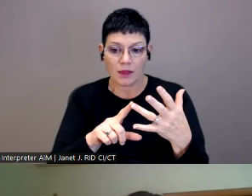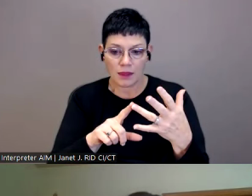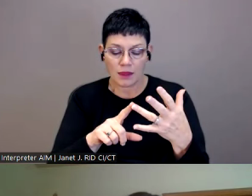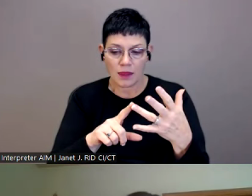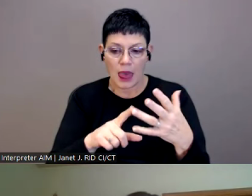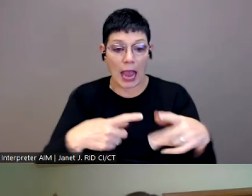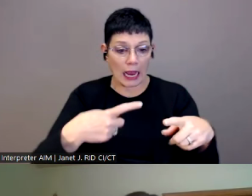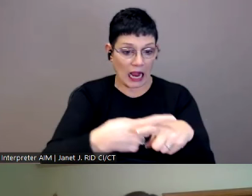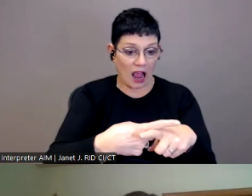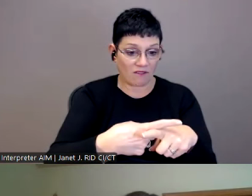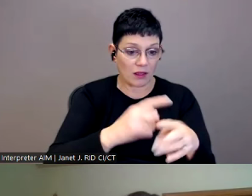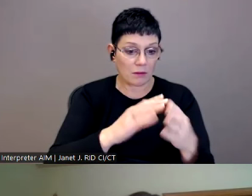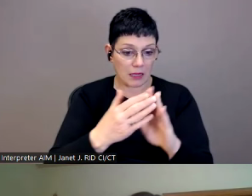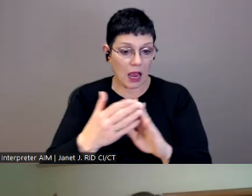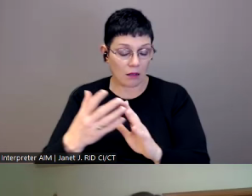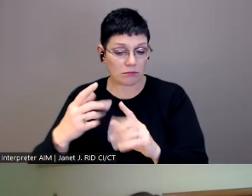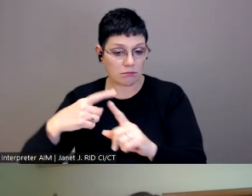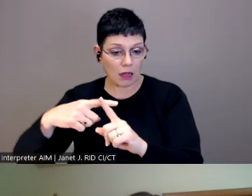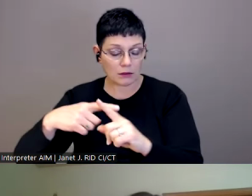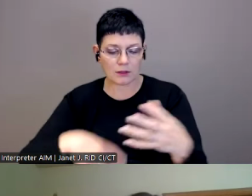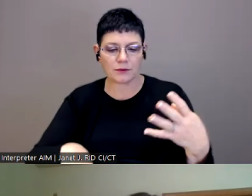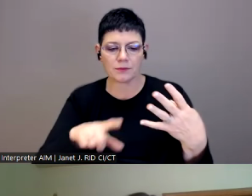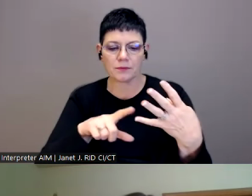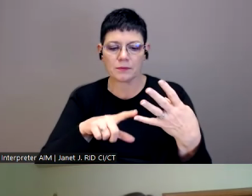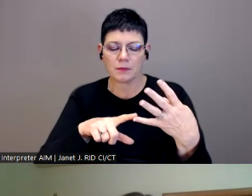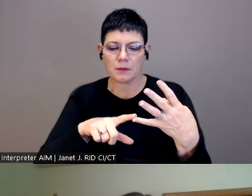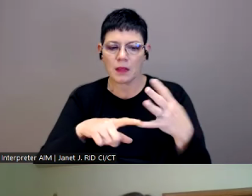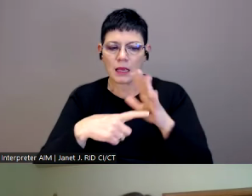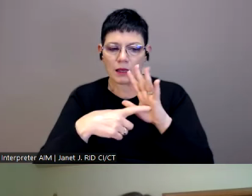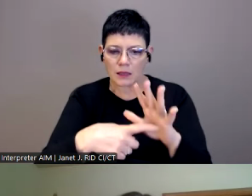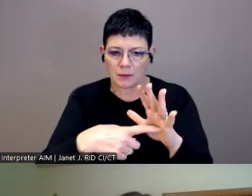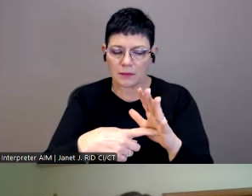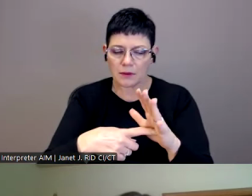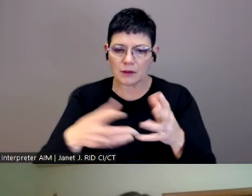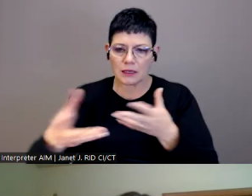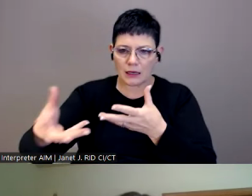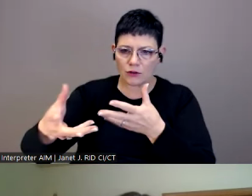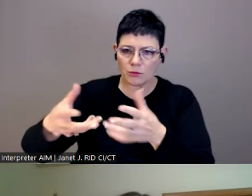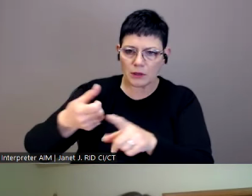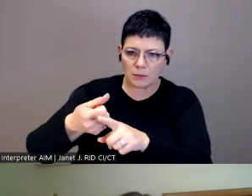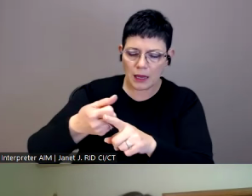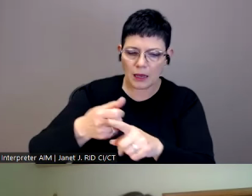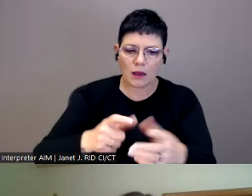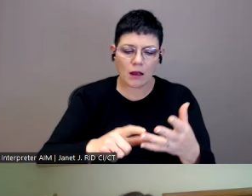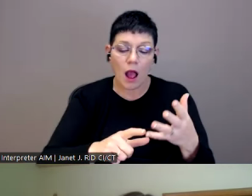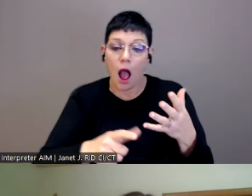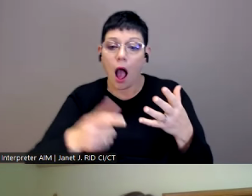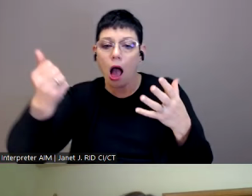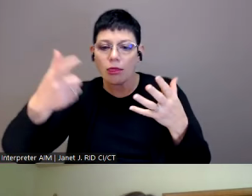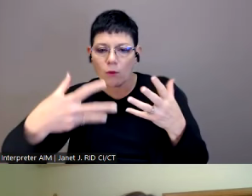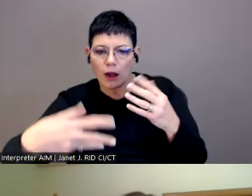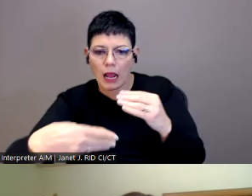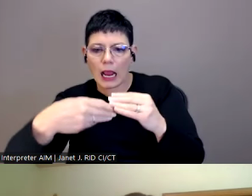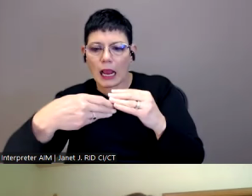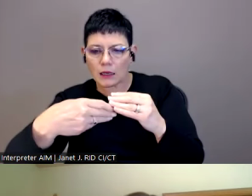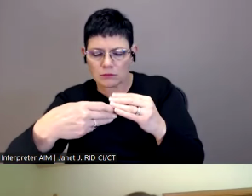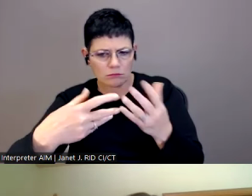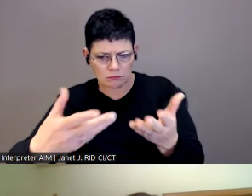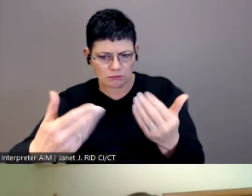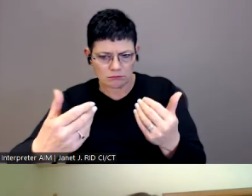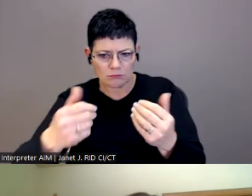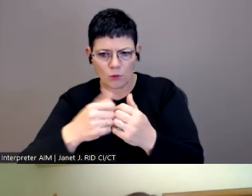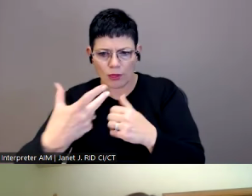positive process, demonstrating engagement impact, and then others that you'd like to tell us about in the